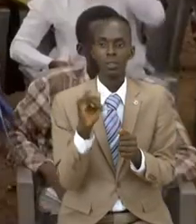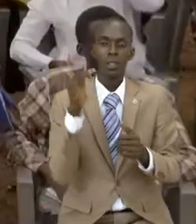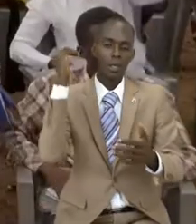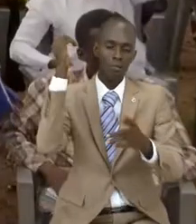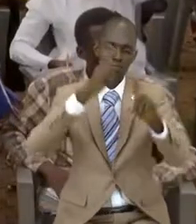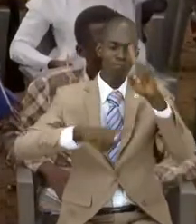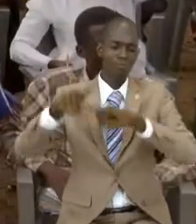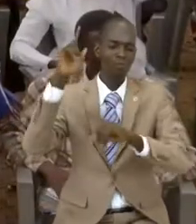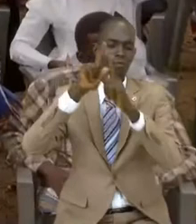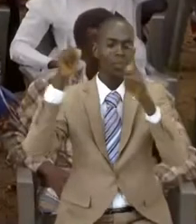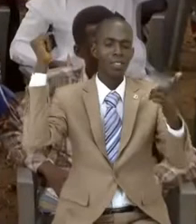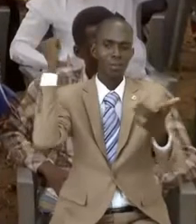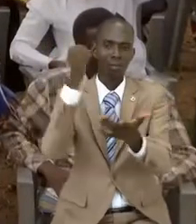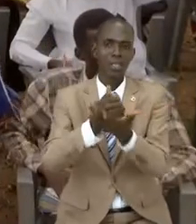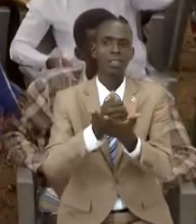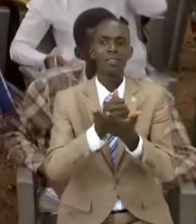Amen.